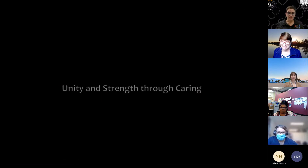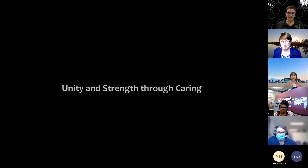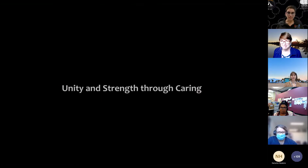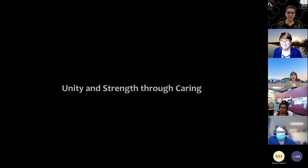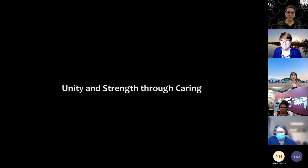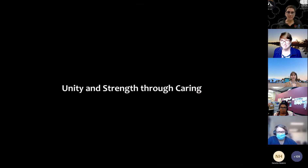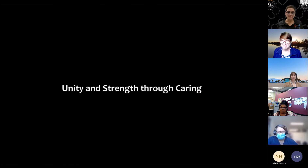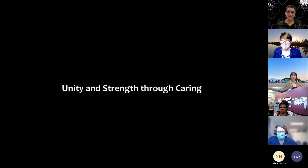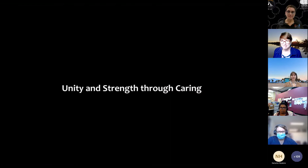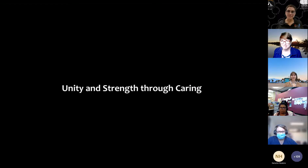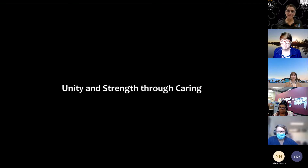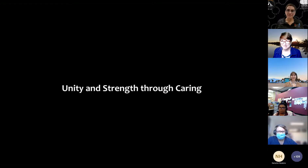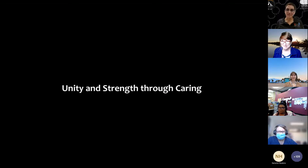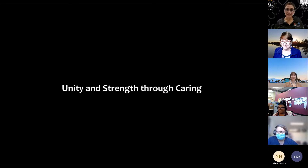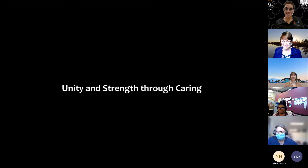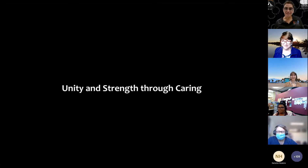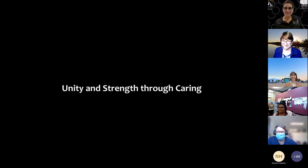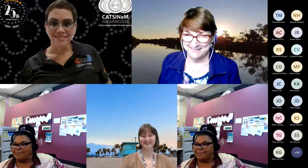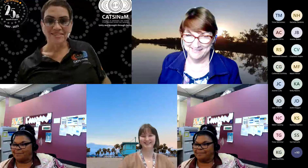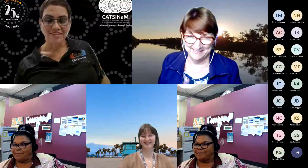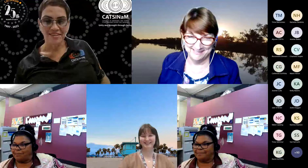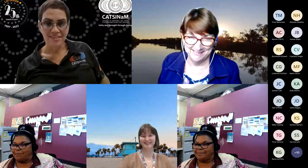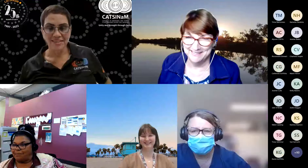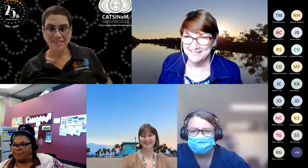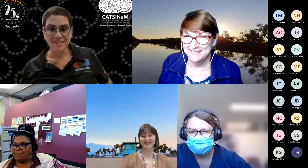Thanks, Breeden. Well done.